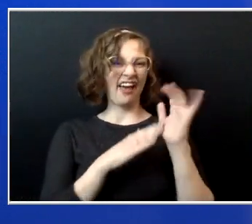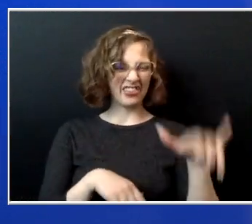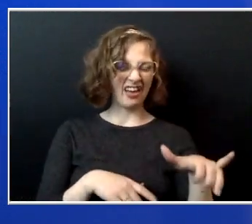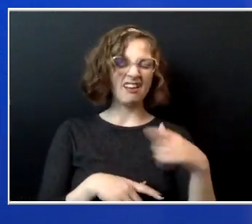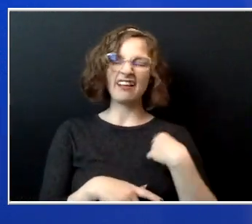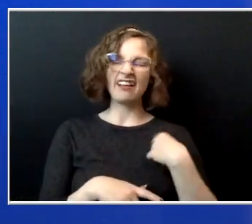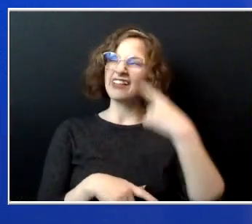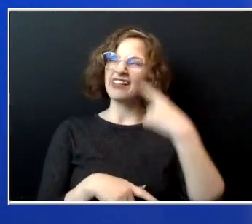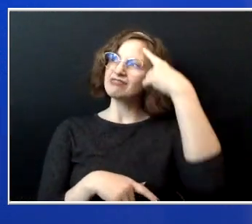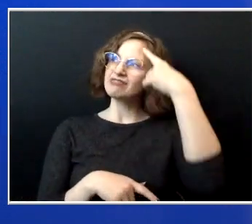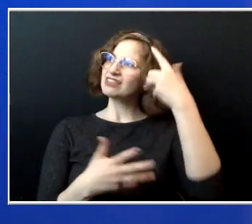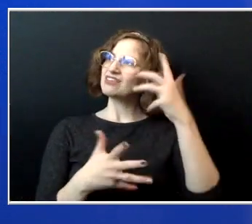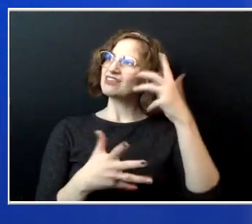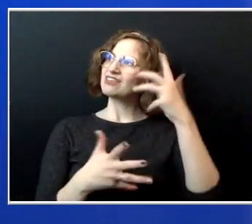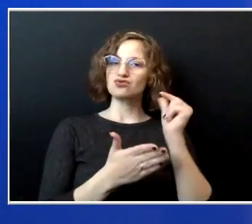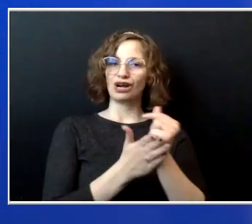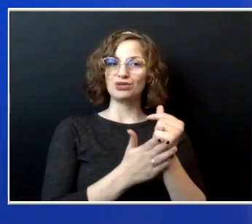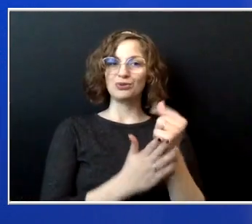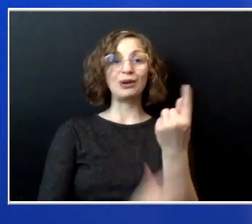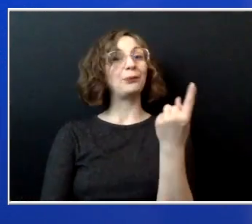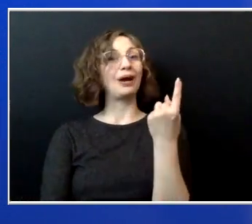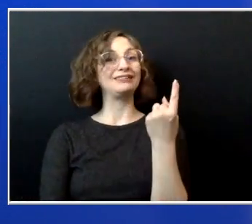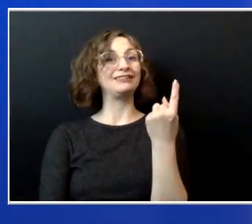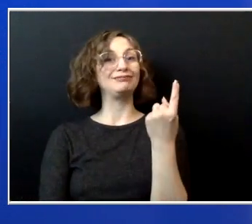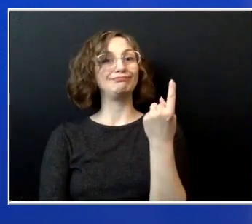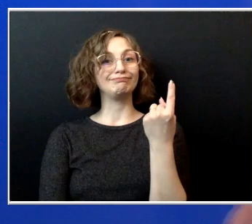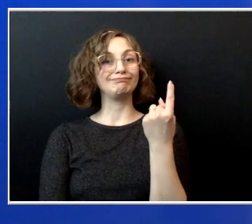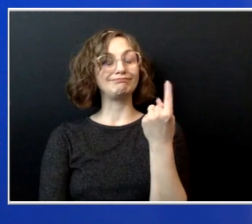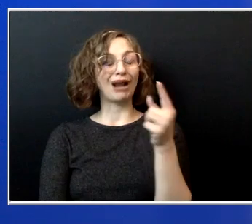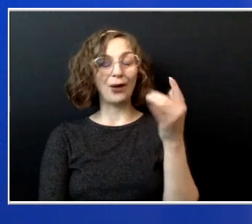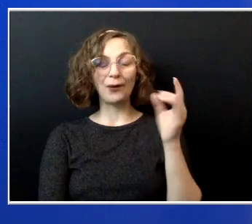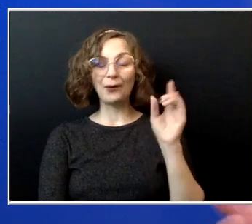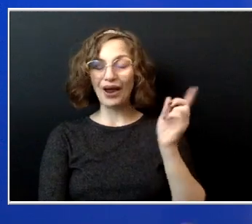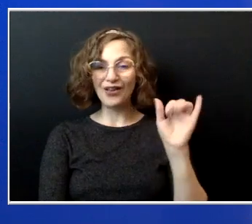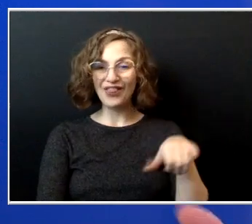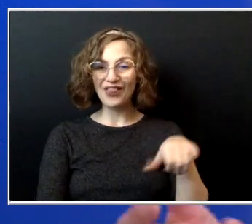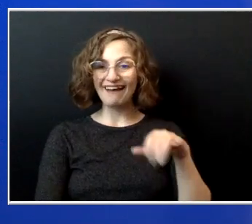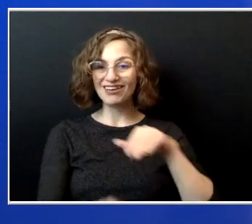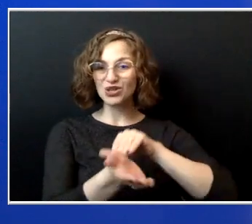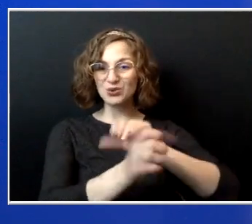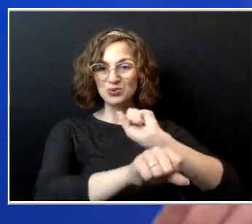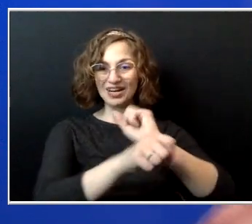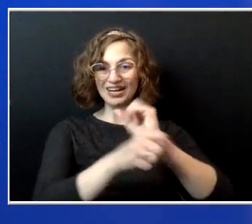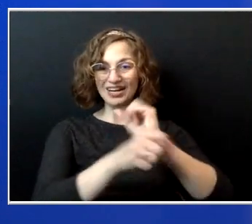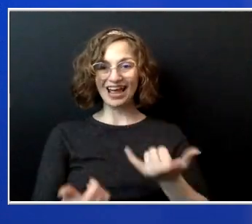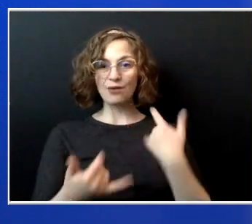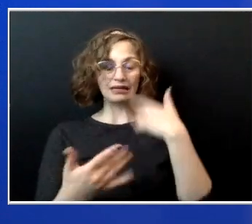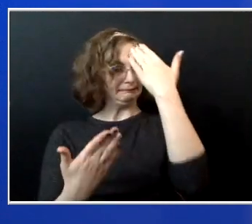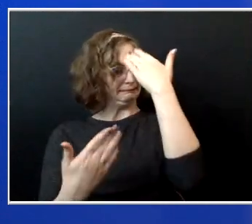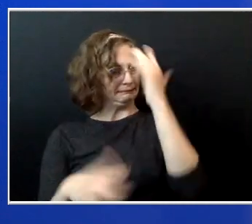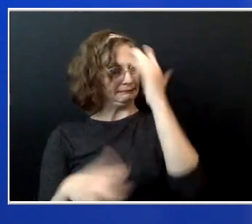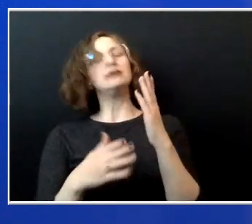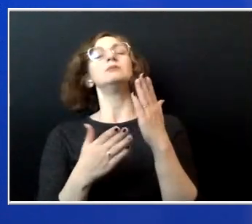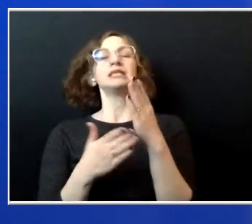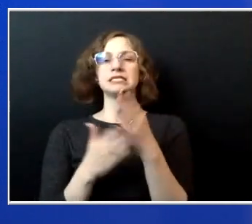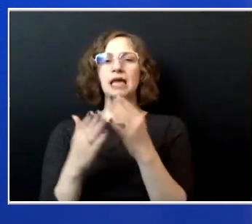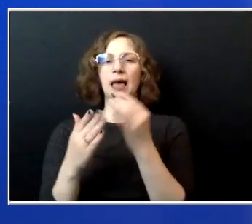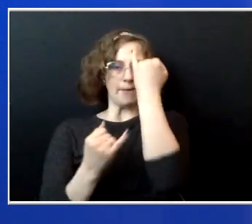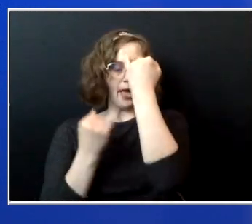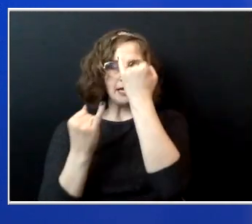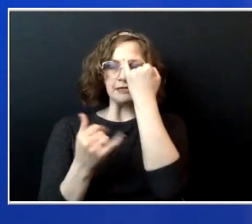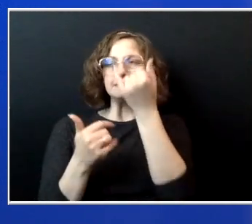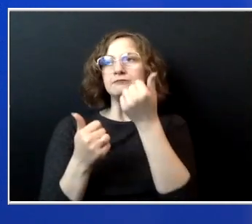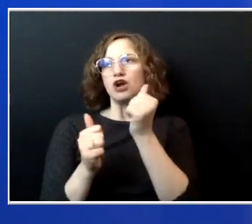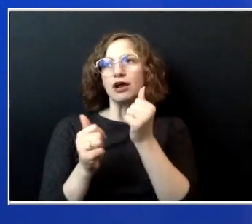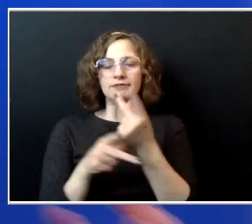1. And I don't know where that provider is out in practice, but there have been some ideas to try to really carefully pull someone in.